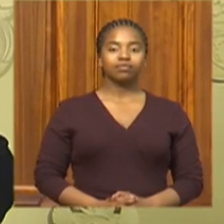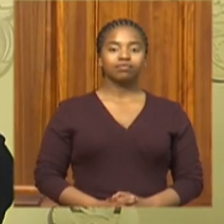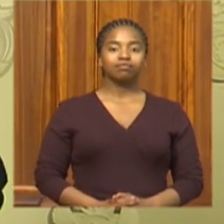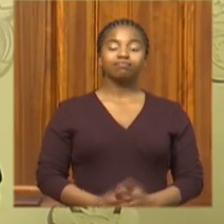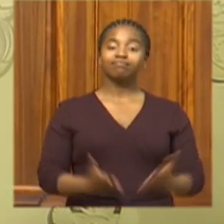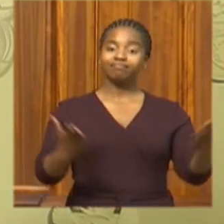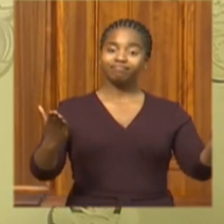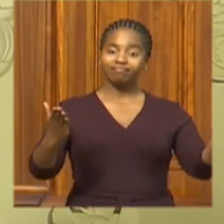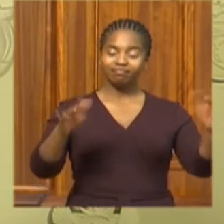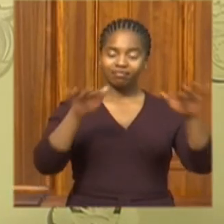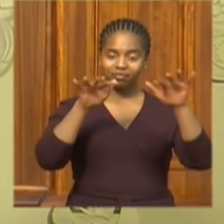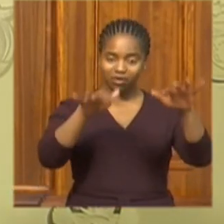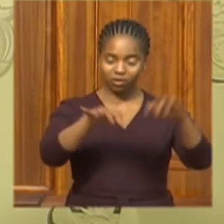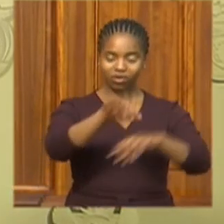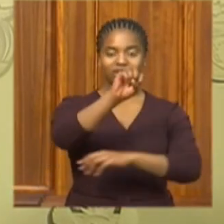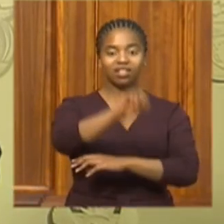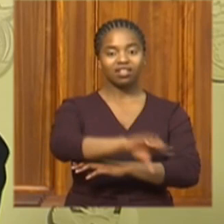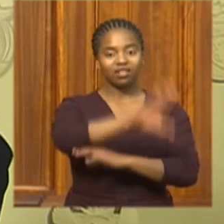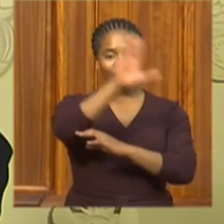My fellow South Africans,